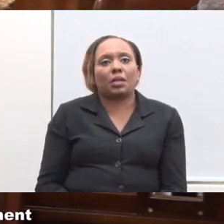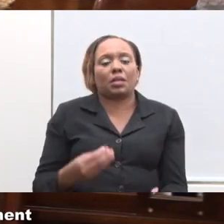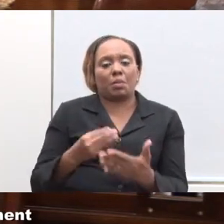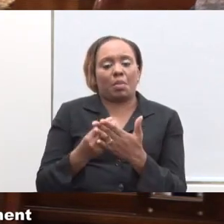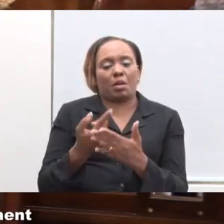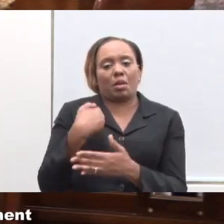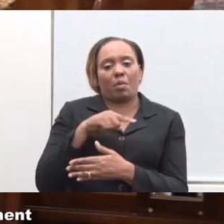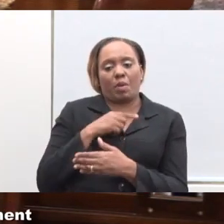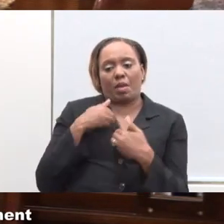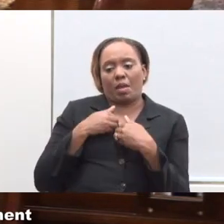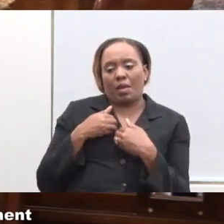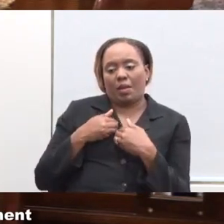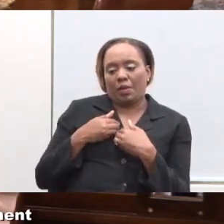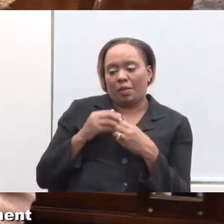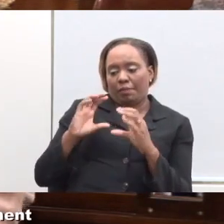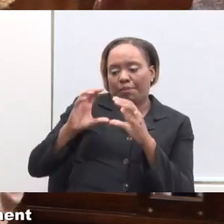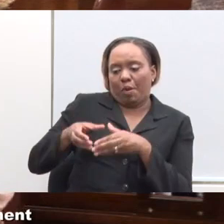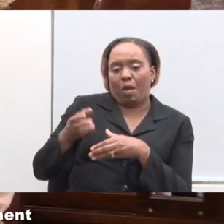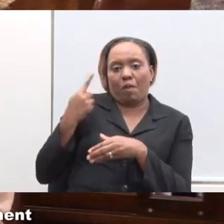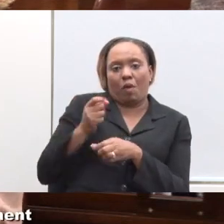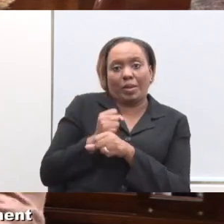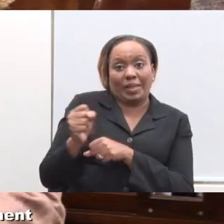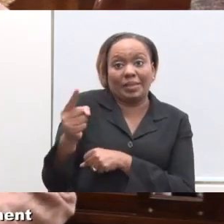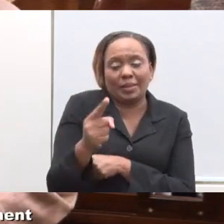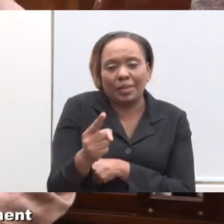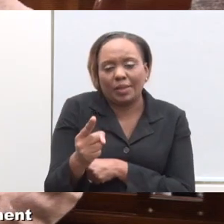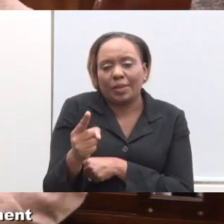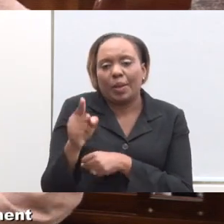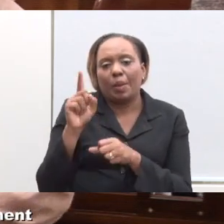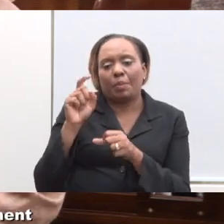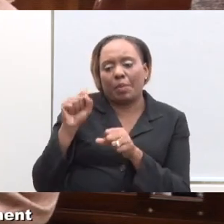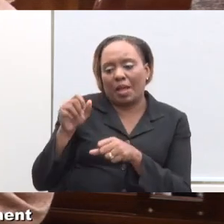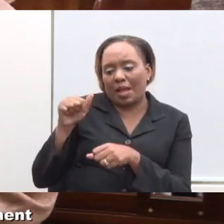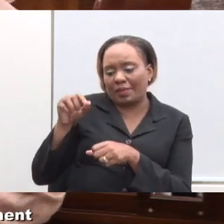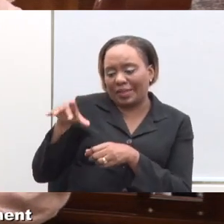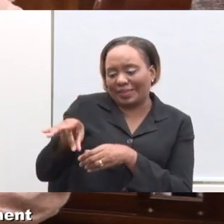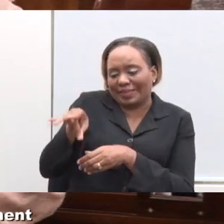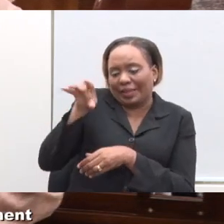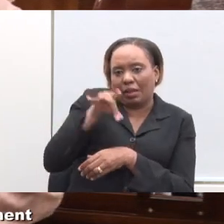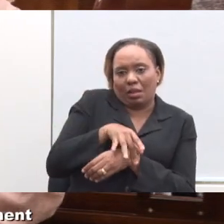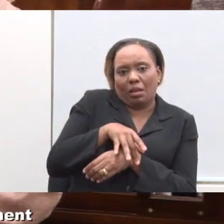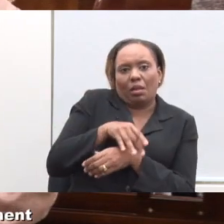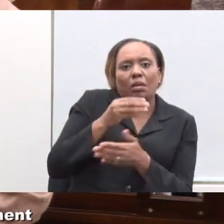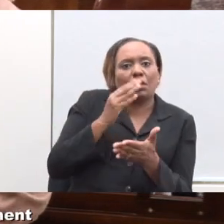may have to be kept in full, given the fact that